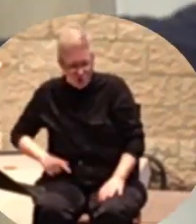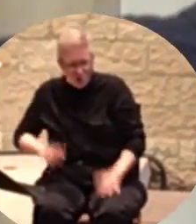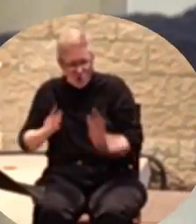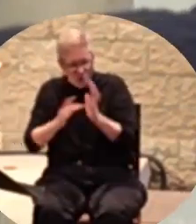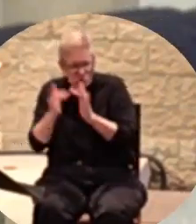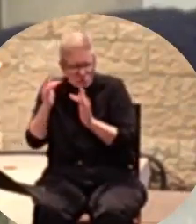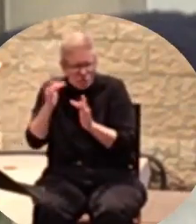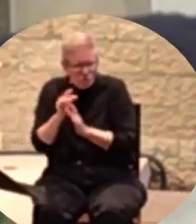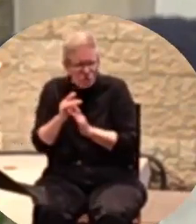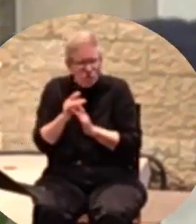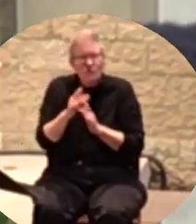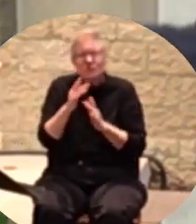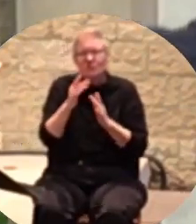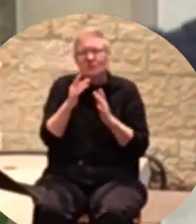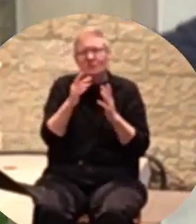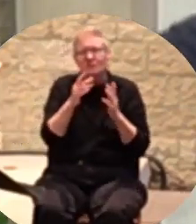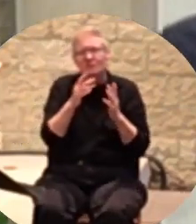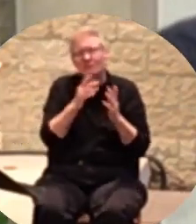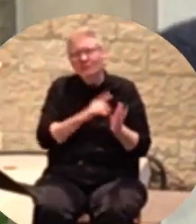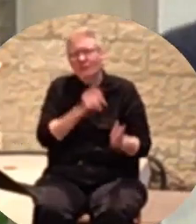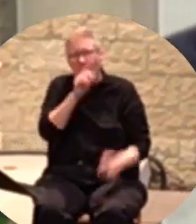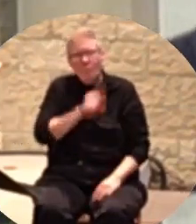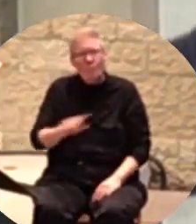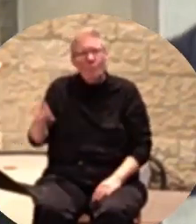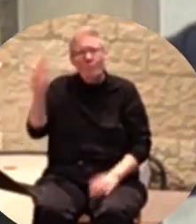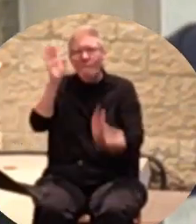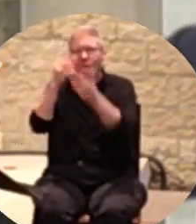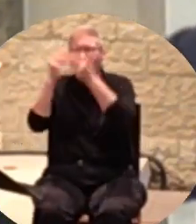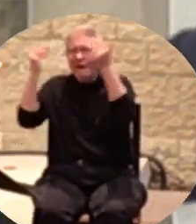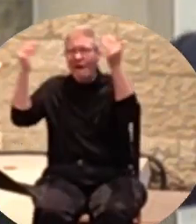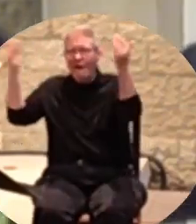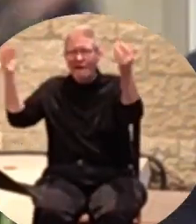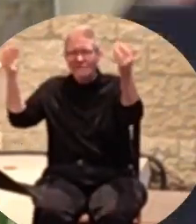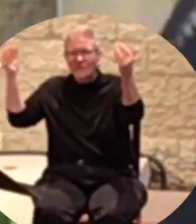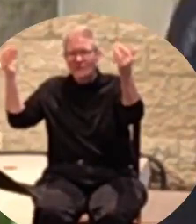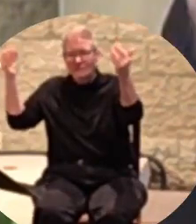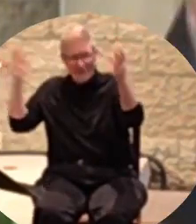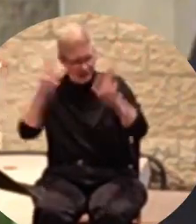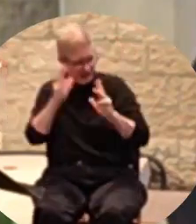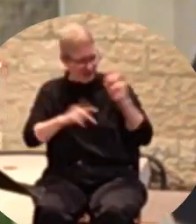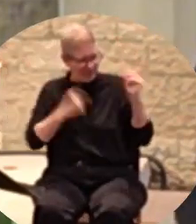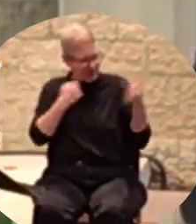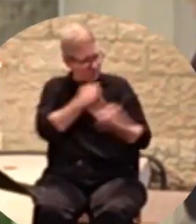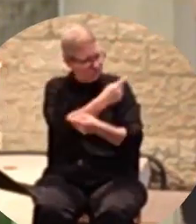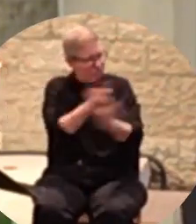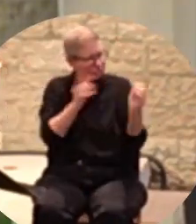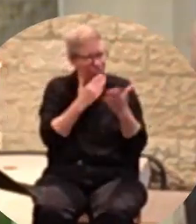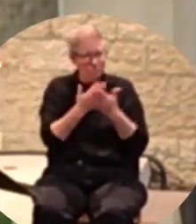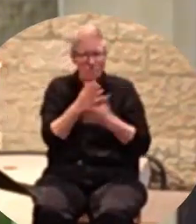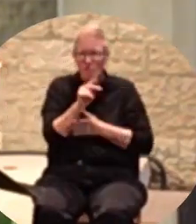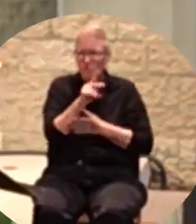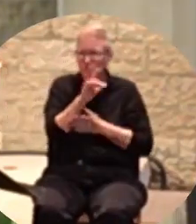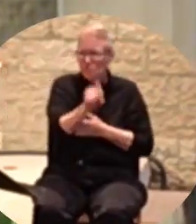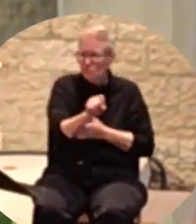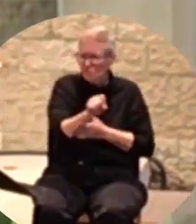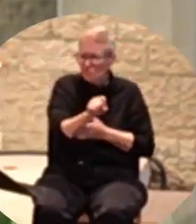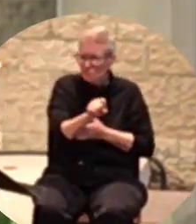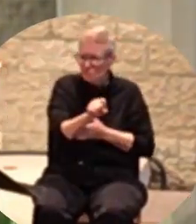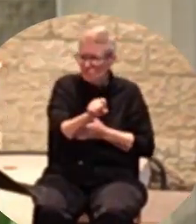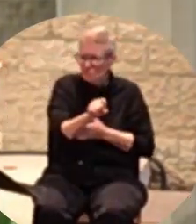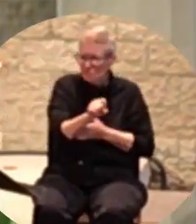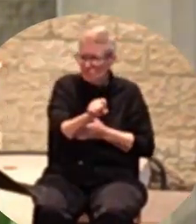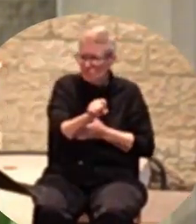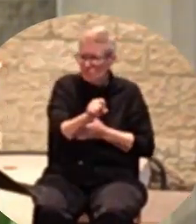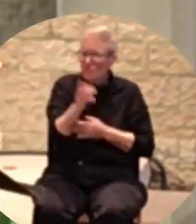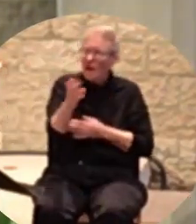of God. And they went out and proclaimed the good news everywhere, while the Lord looked with him and confirmed the message by the signs that accompanied